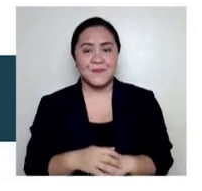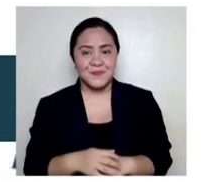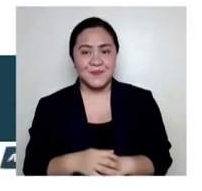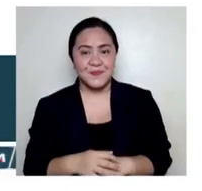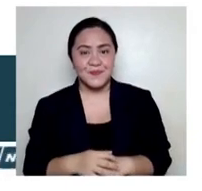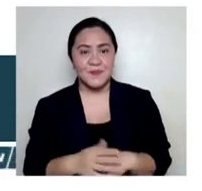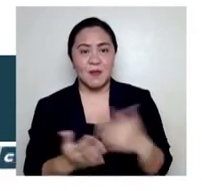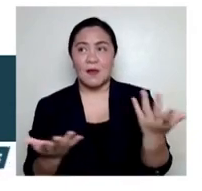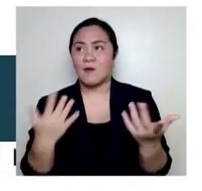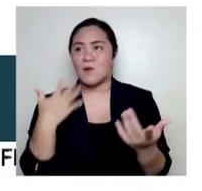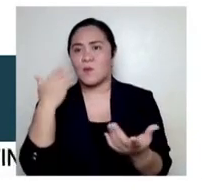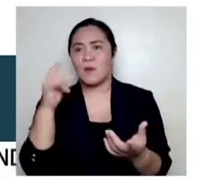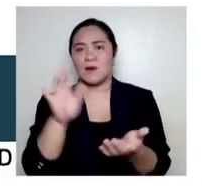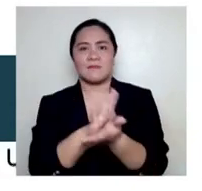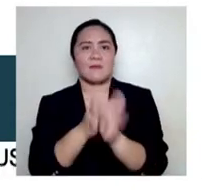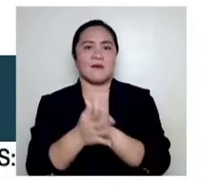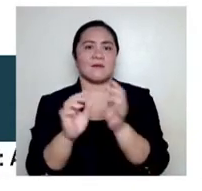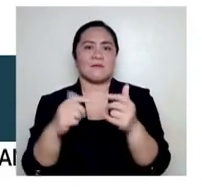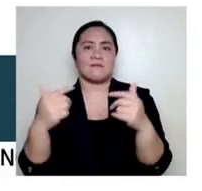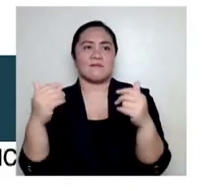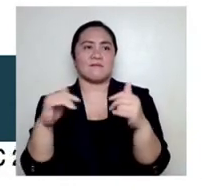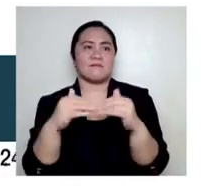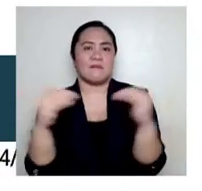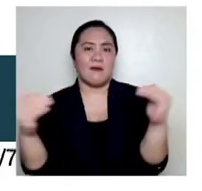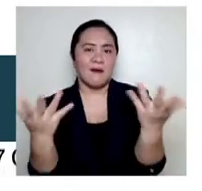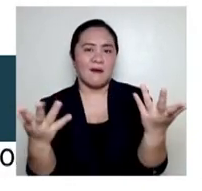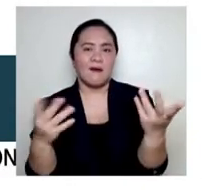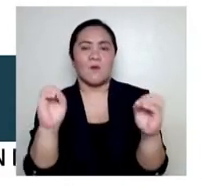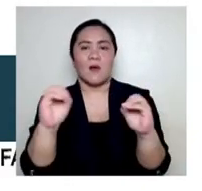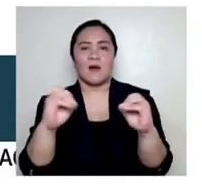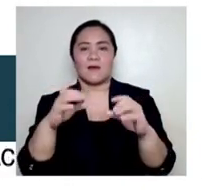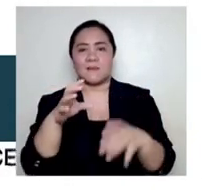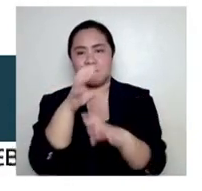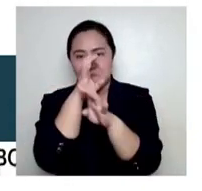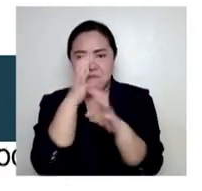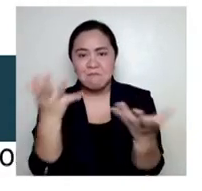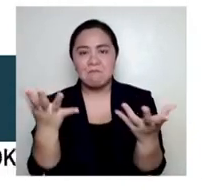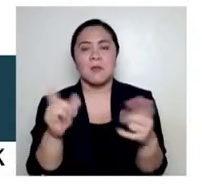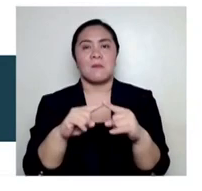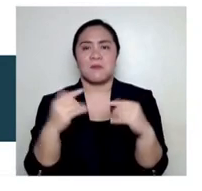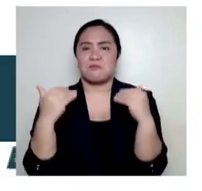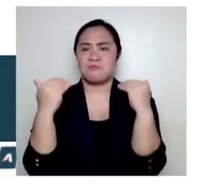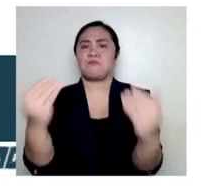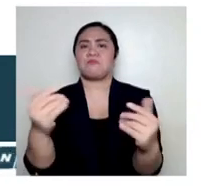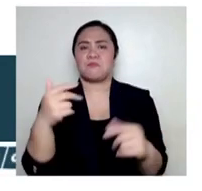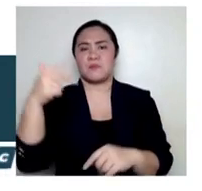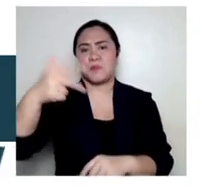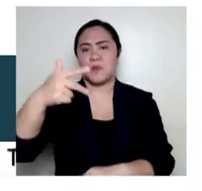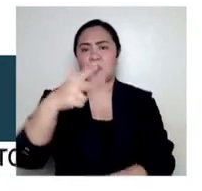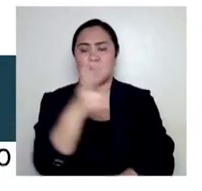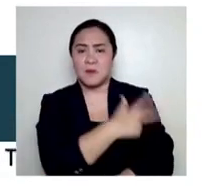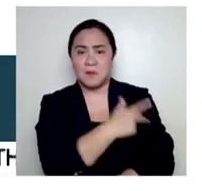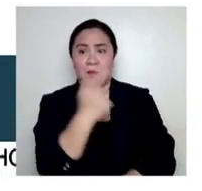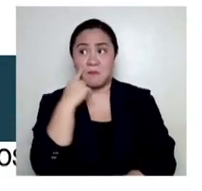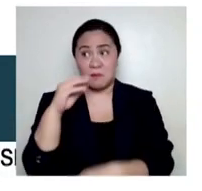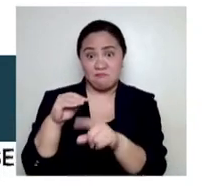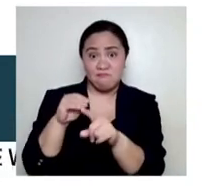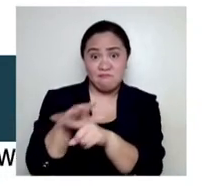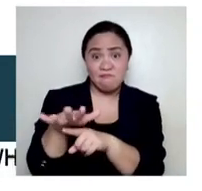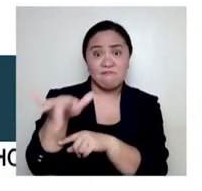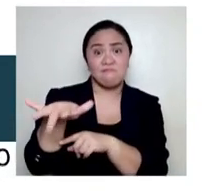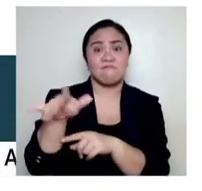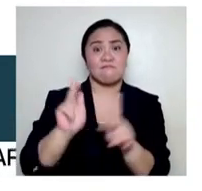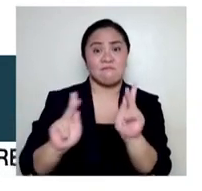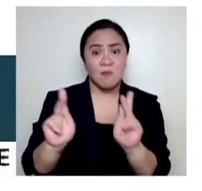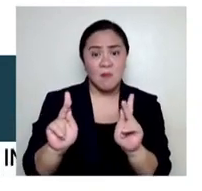up restrictions, and yet there's this booster vaccination drive. It might affect the person in that way that, you